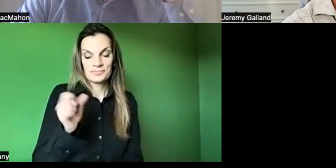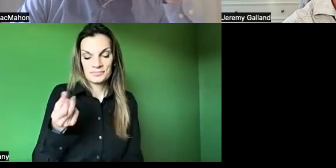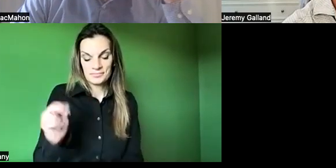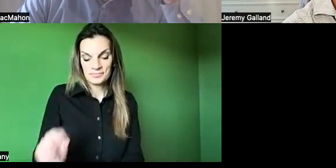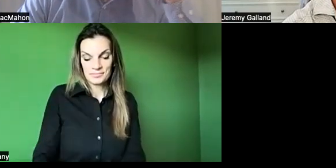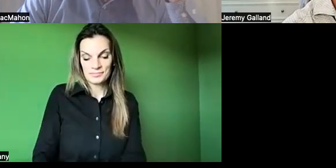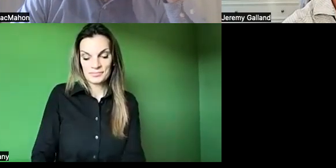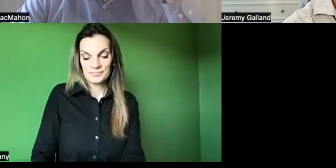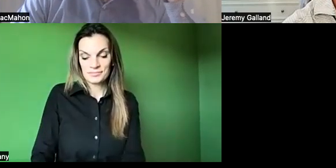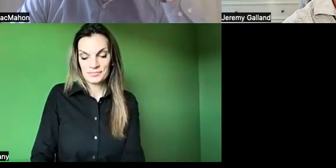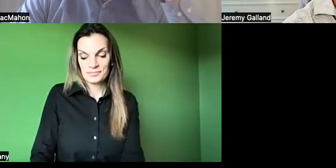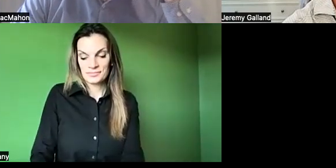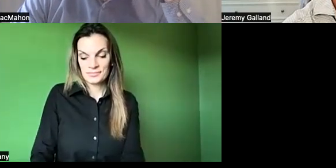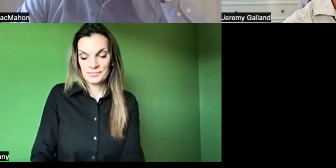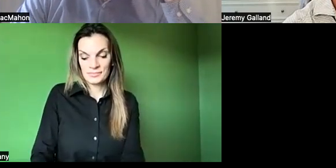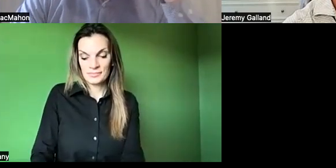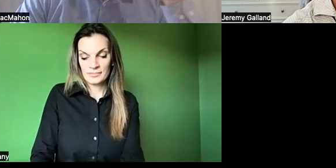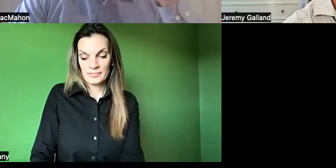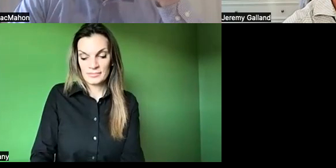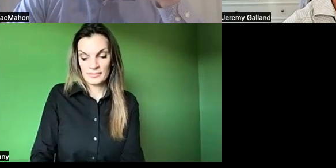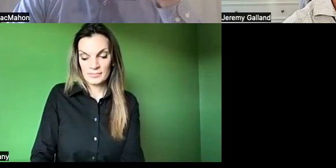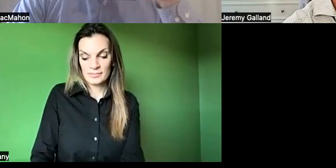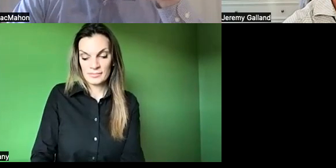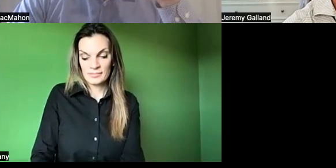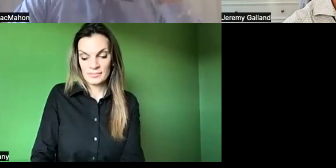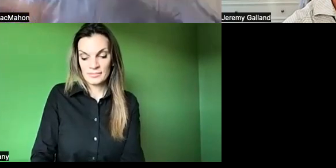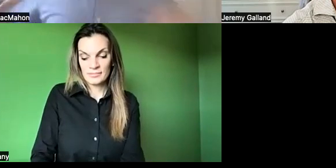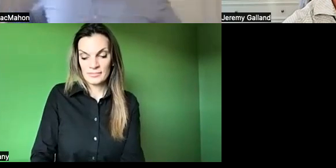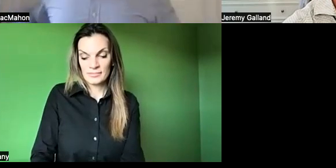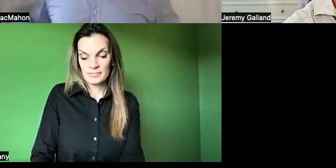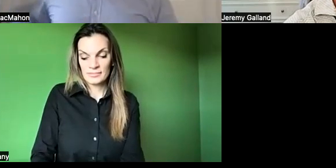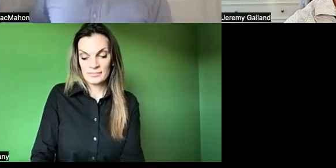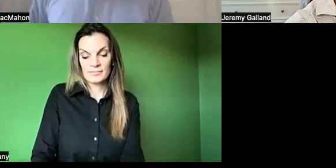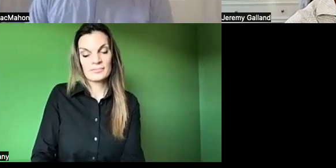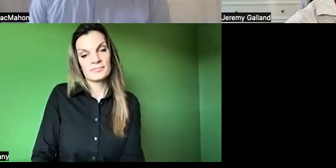What unique skills and experience will you bring to the school board?